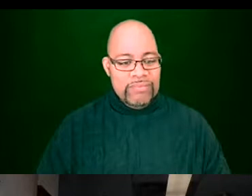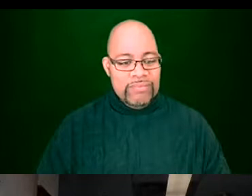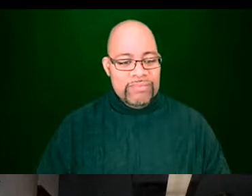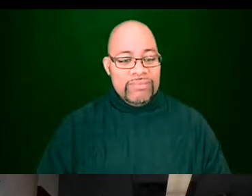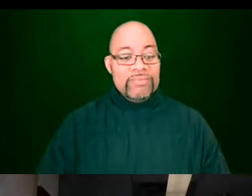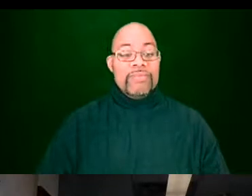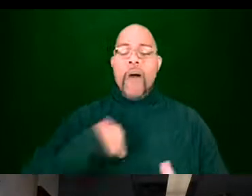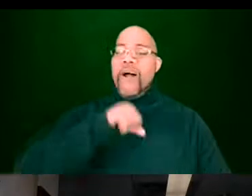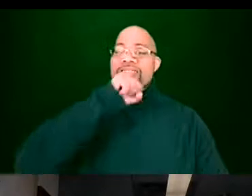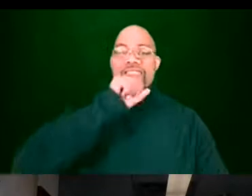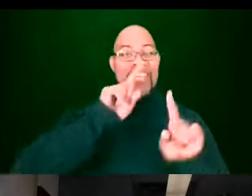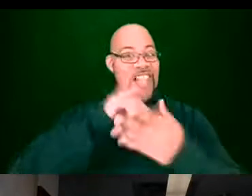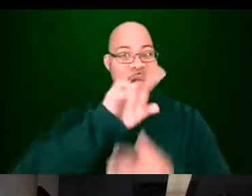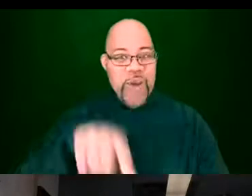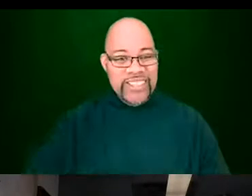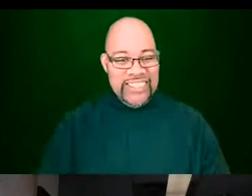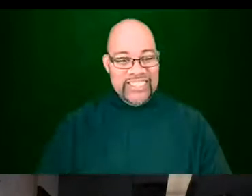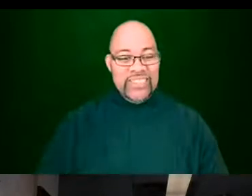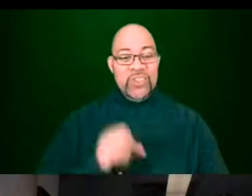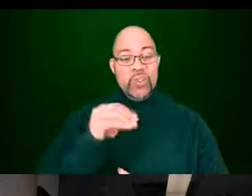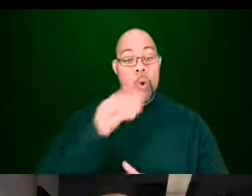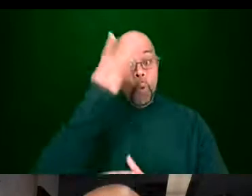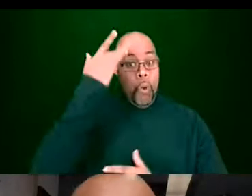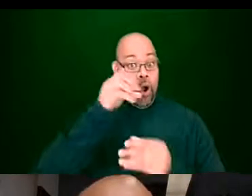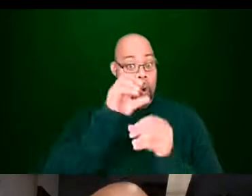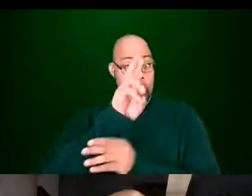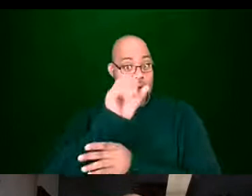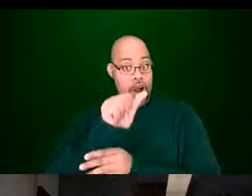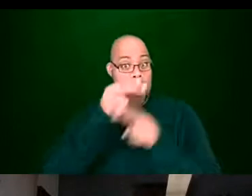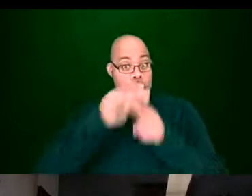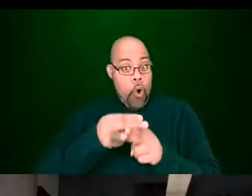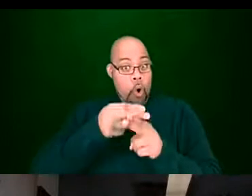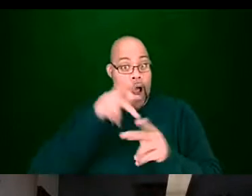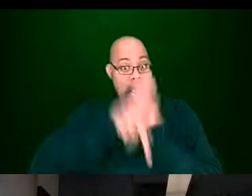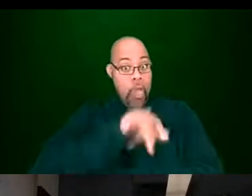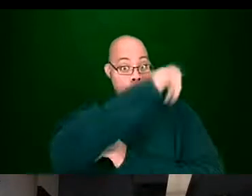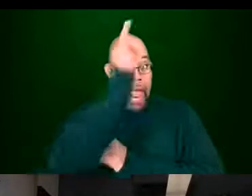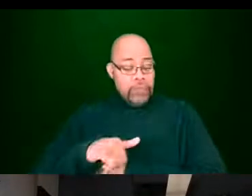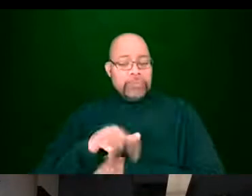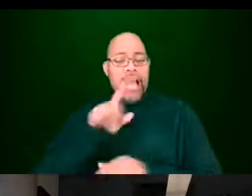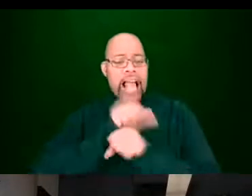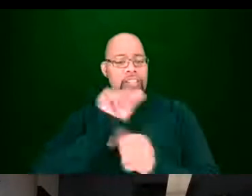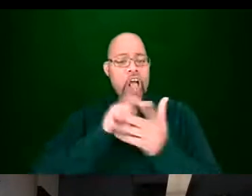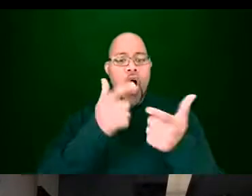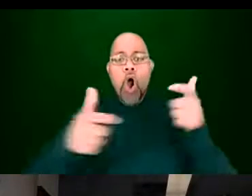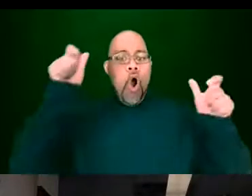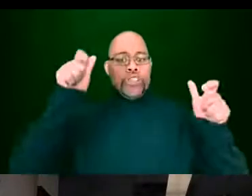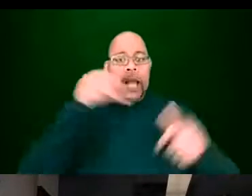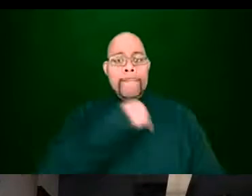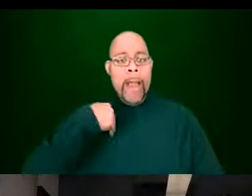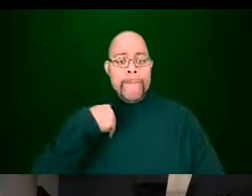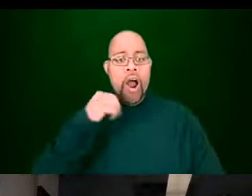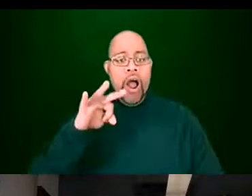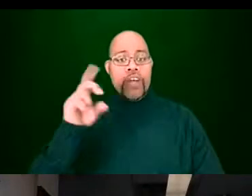Yeah, I would love to answer that question. So why are orcas called killer whales? So orcas are actually the largest member of